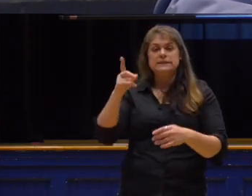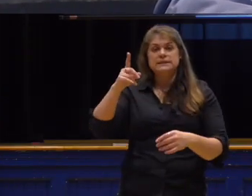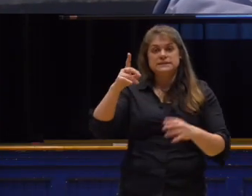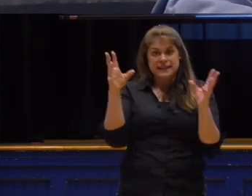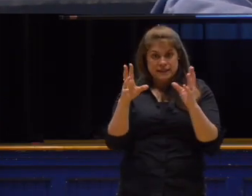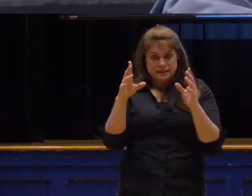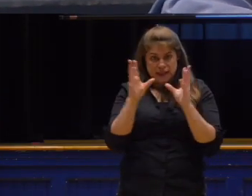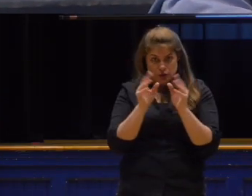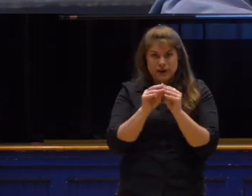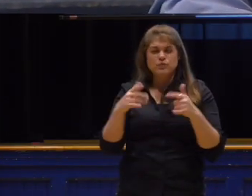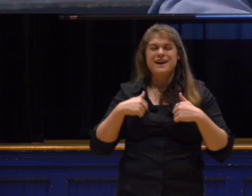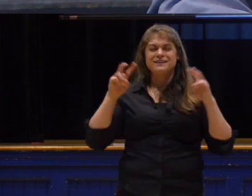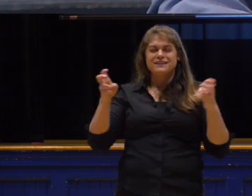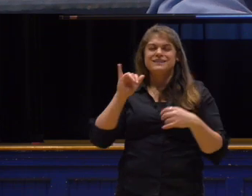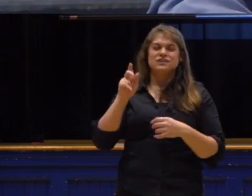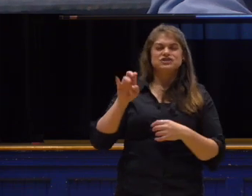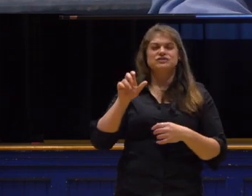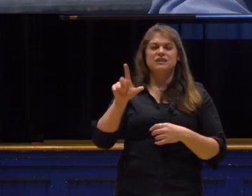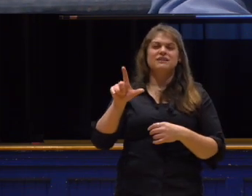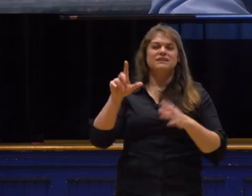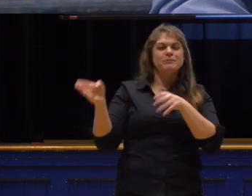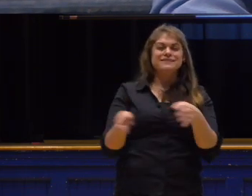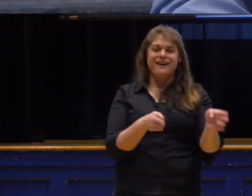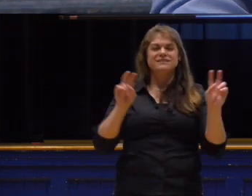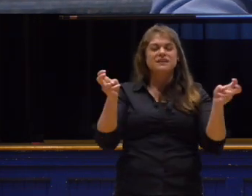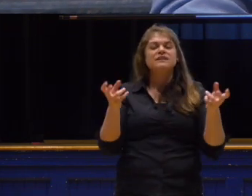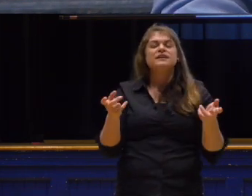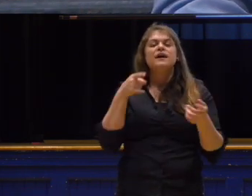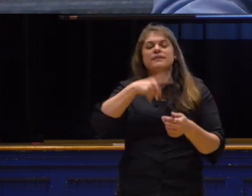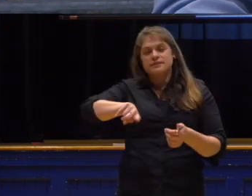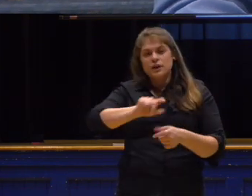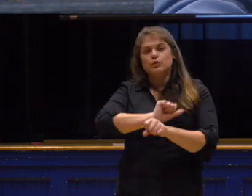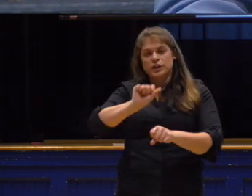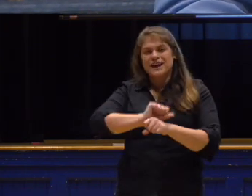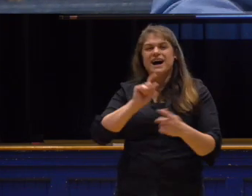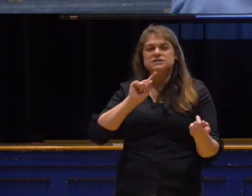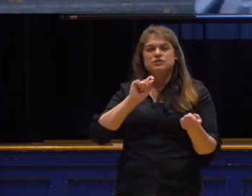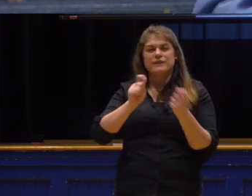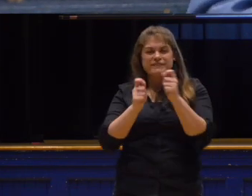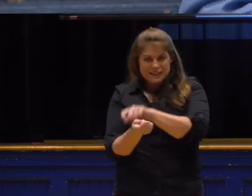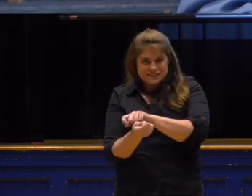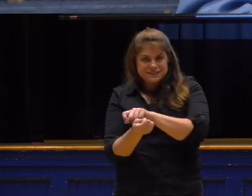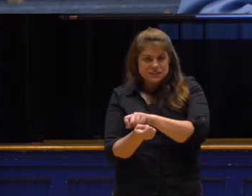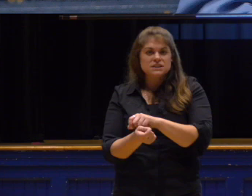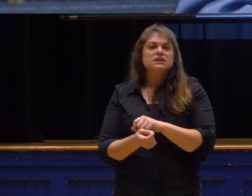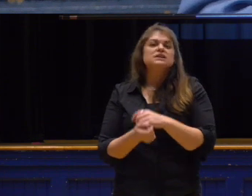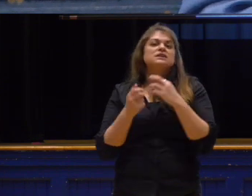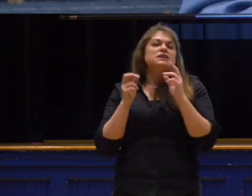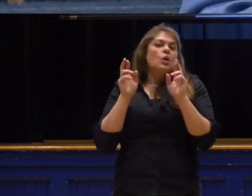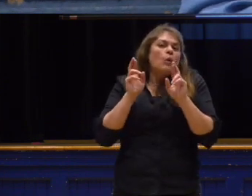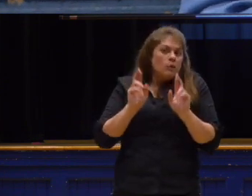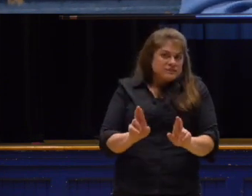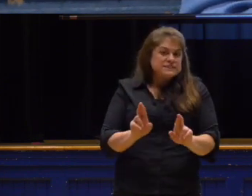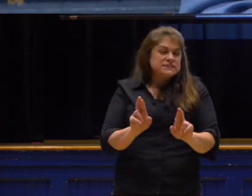we put together what's called an illustrative plan, which is kind of the pretty plan. They are working on having a revised one,